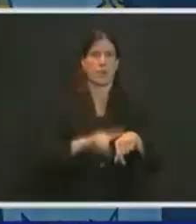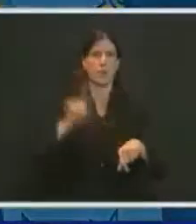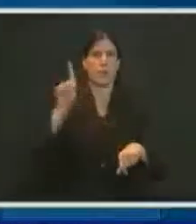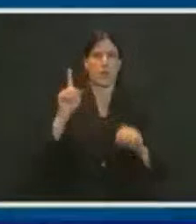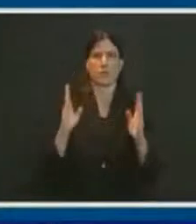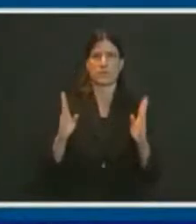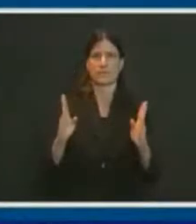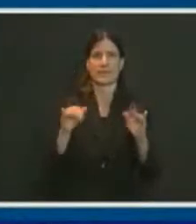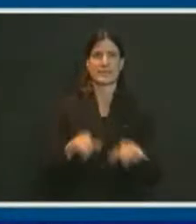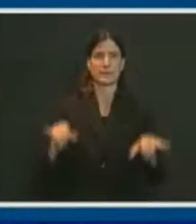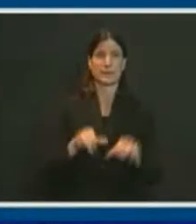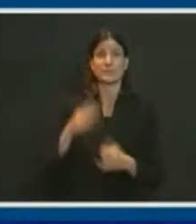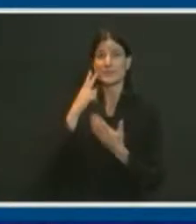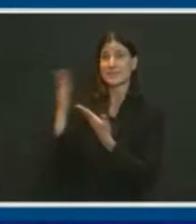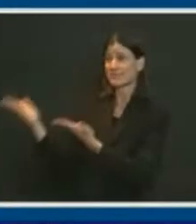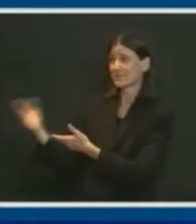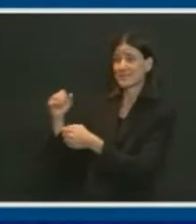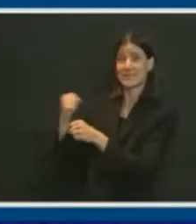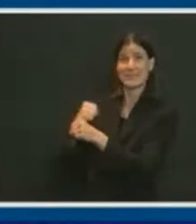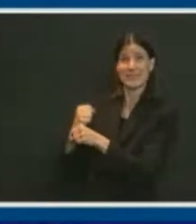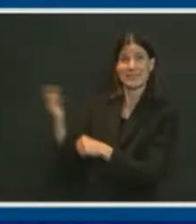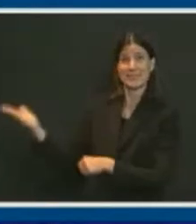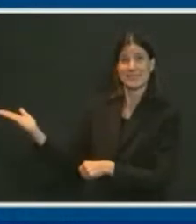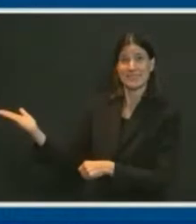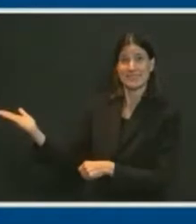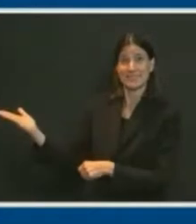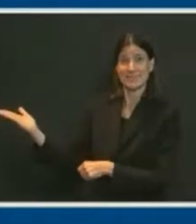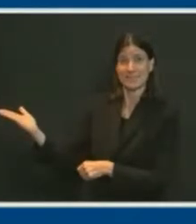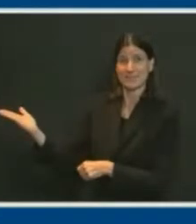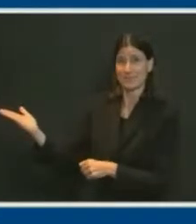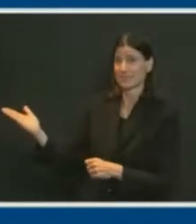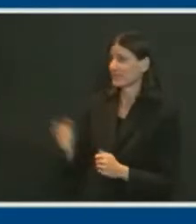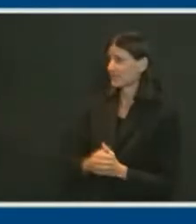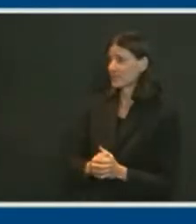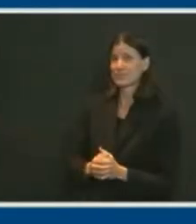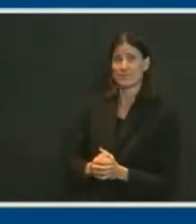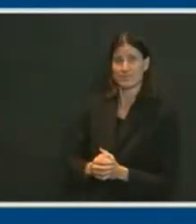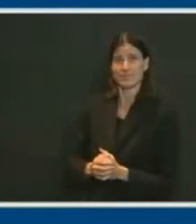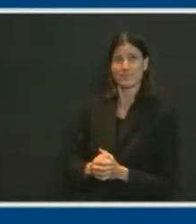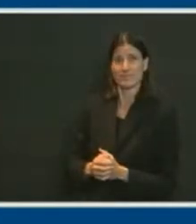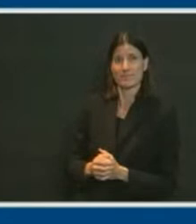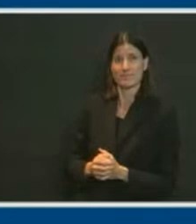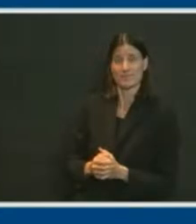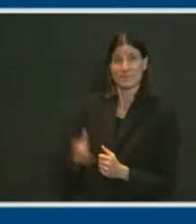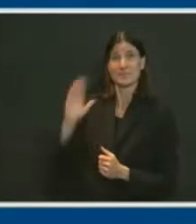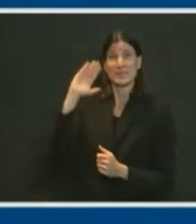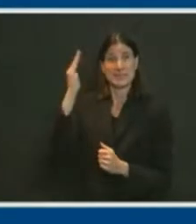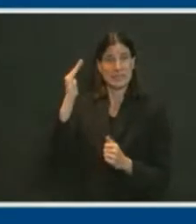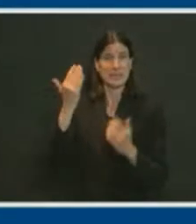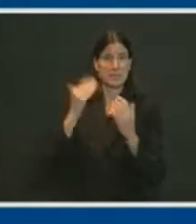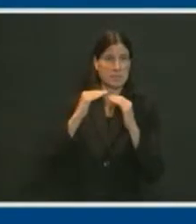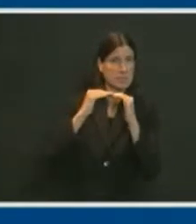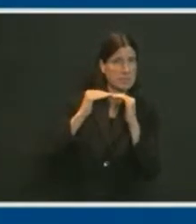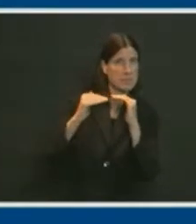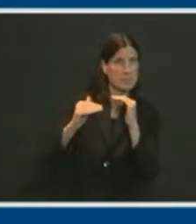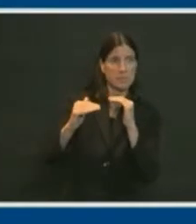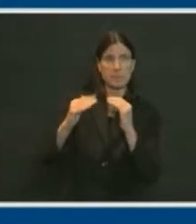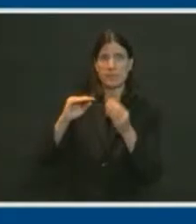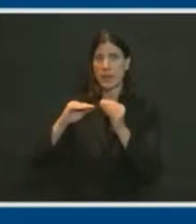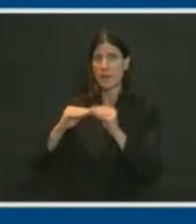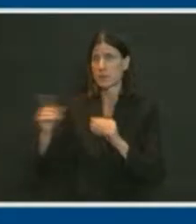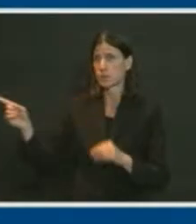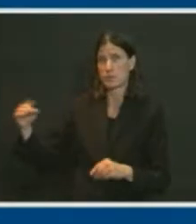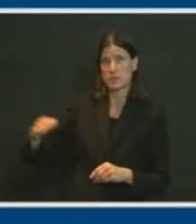As you can see from the data reported today, we continue to see a plateau, kind of holding steady at around 200